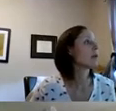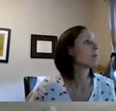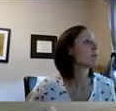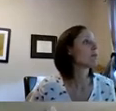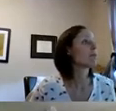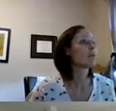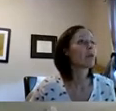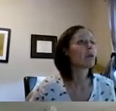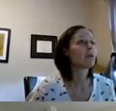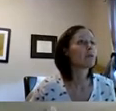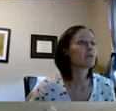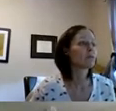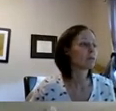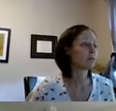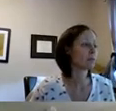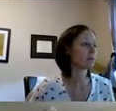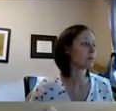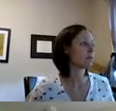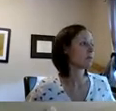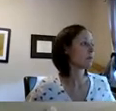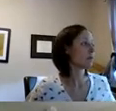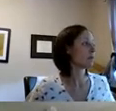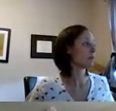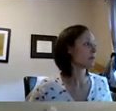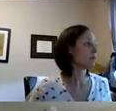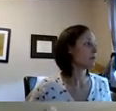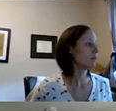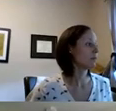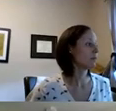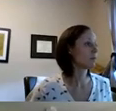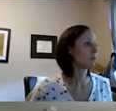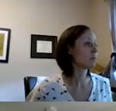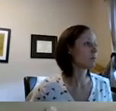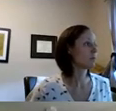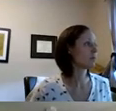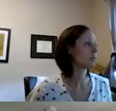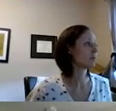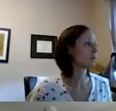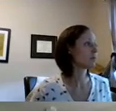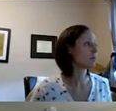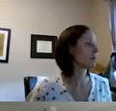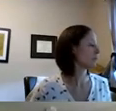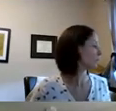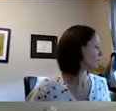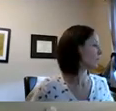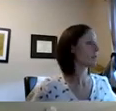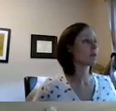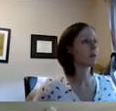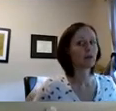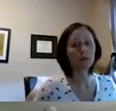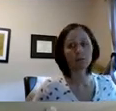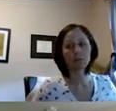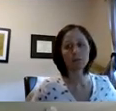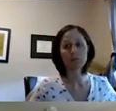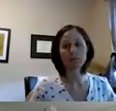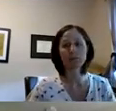today about some of the CARES Act funding from the South Dakota Arts Council. First, I'd like to say a quick thank you